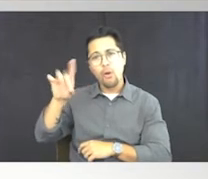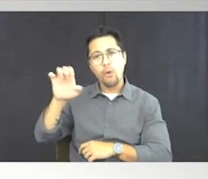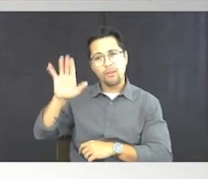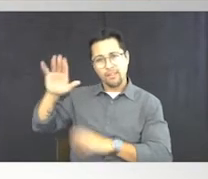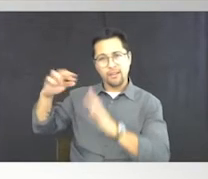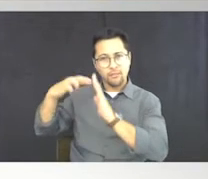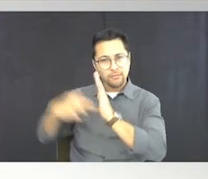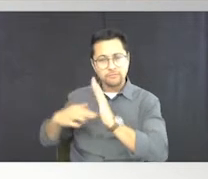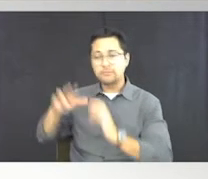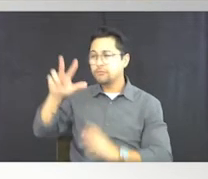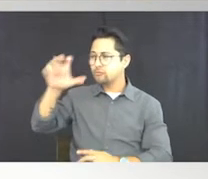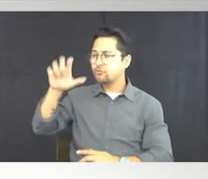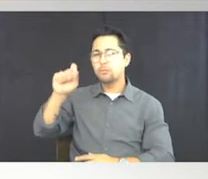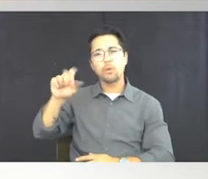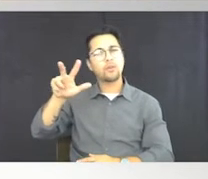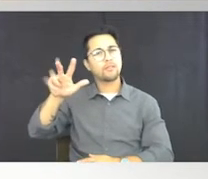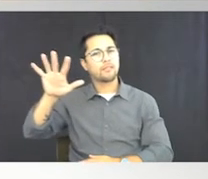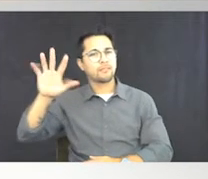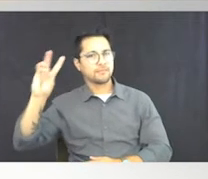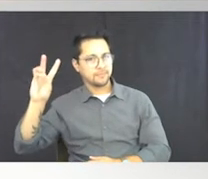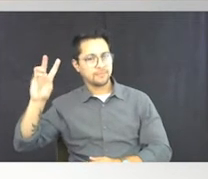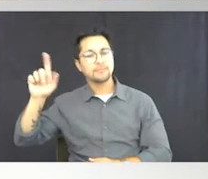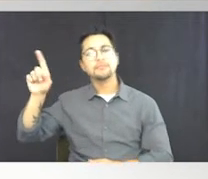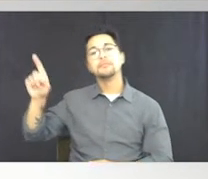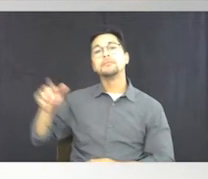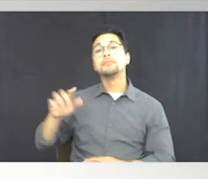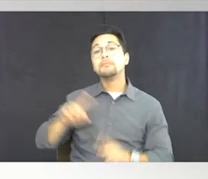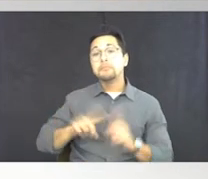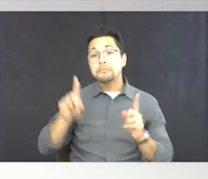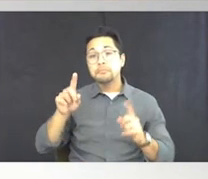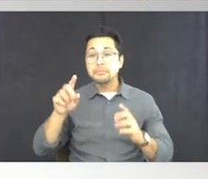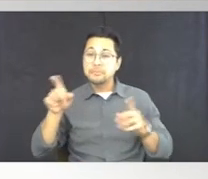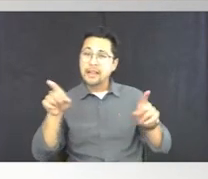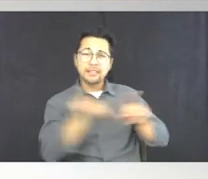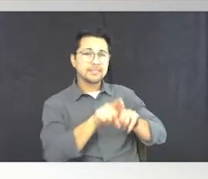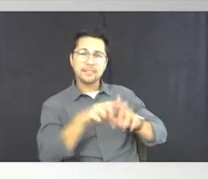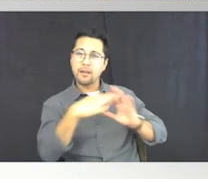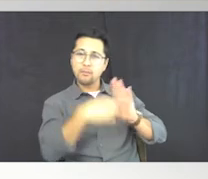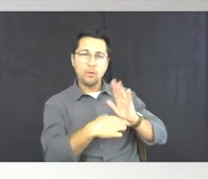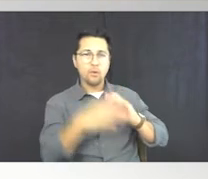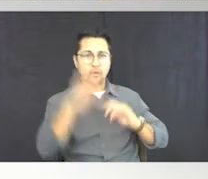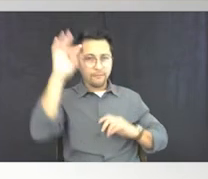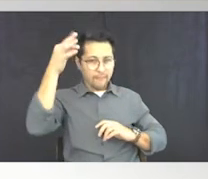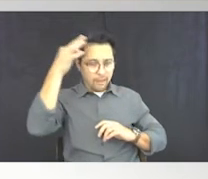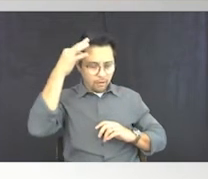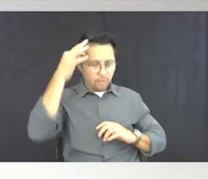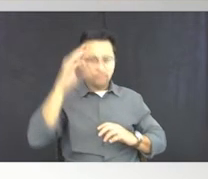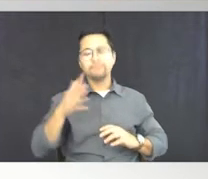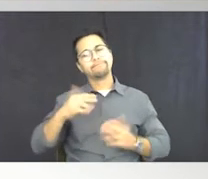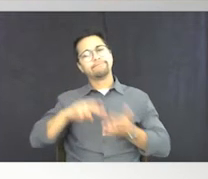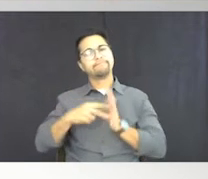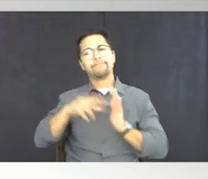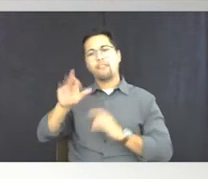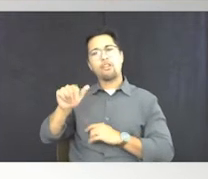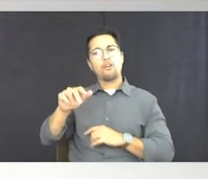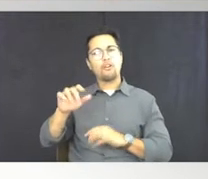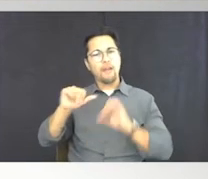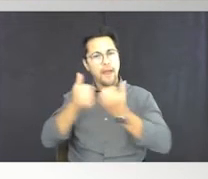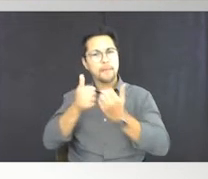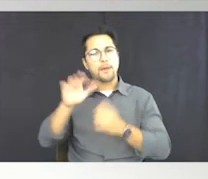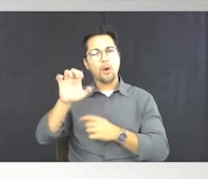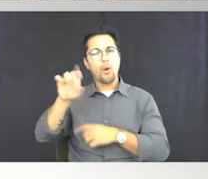It's 300.356, but it is the same rule, Florida Administrative